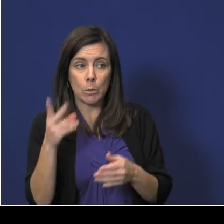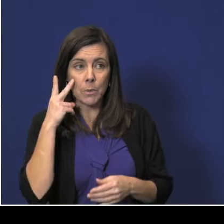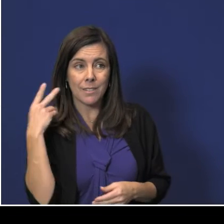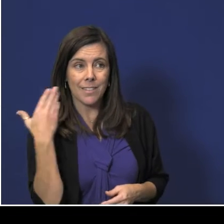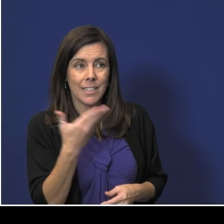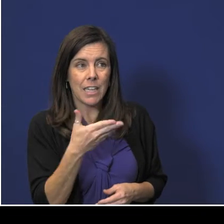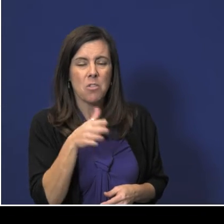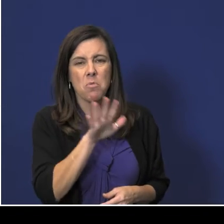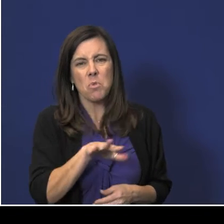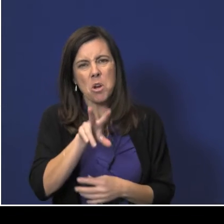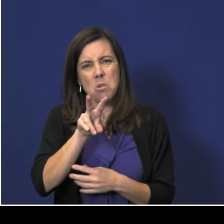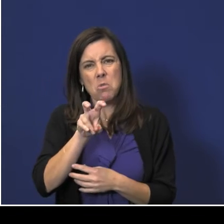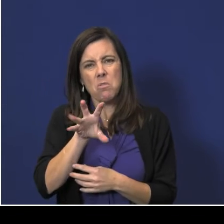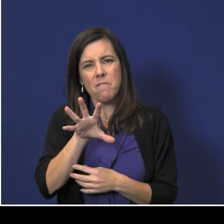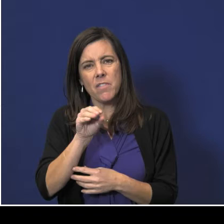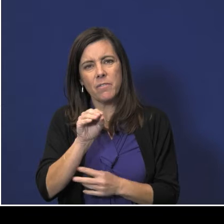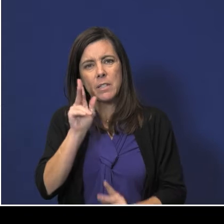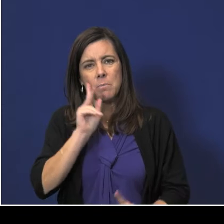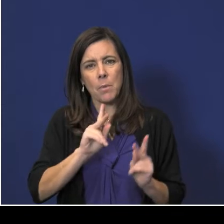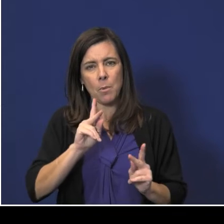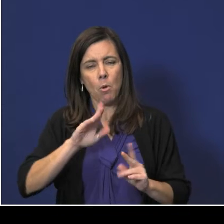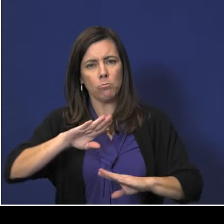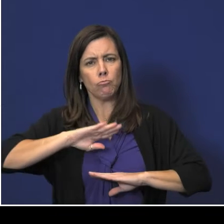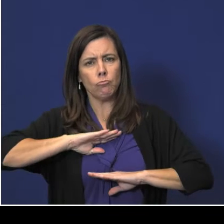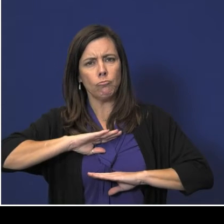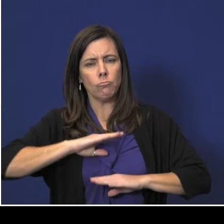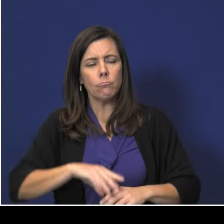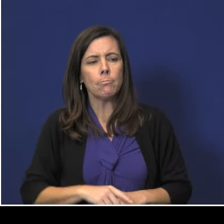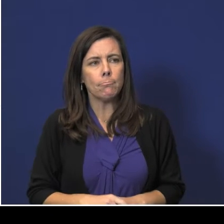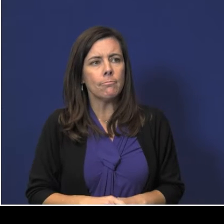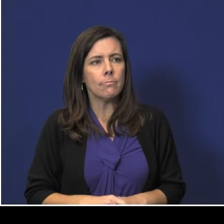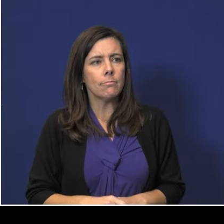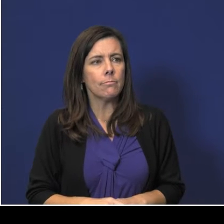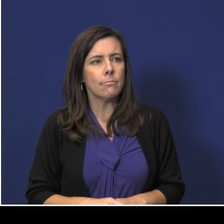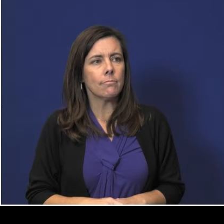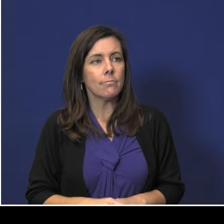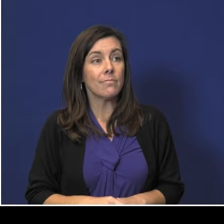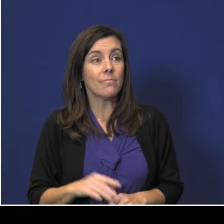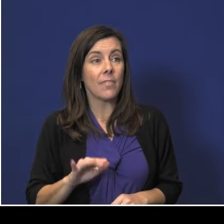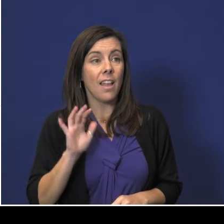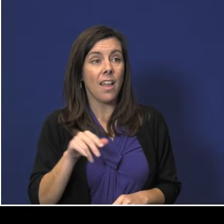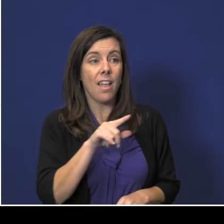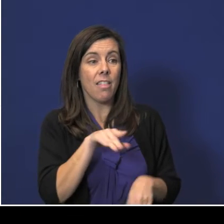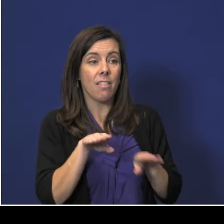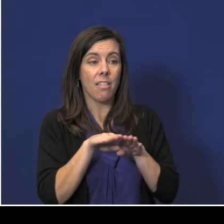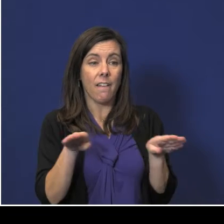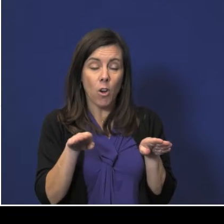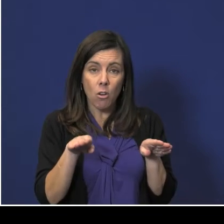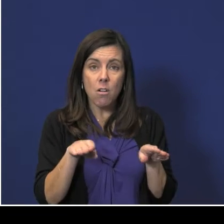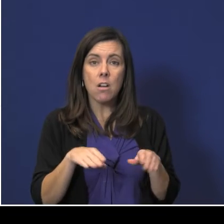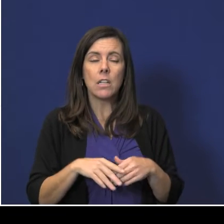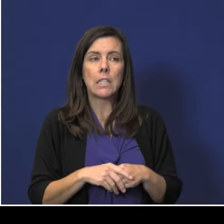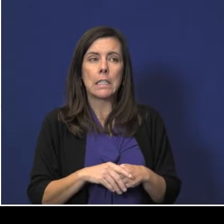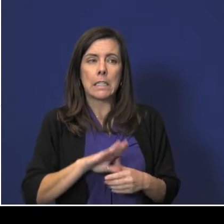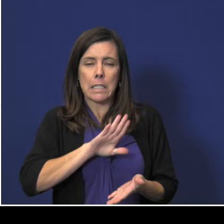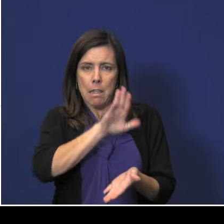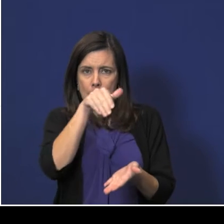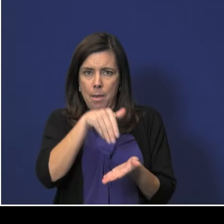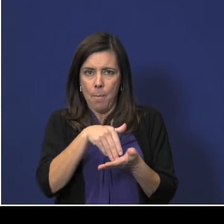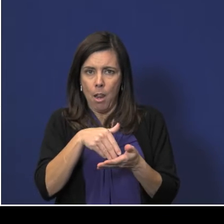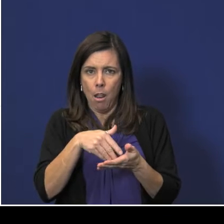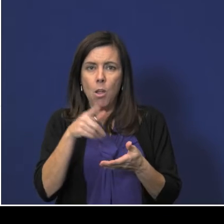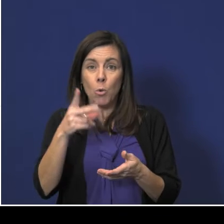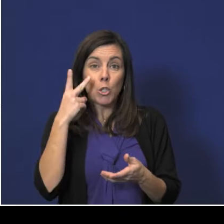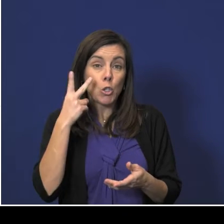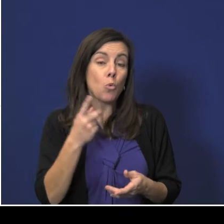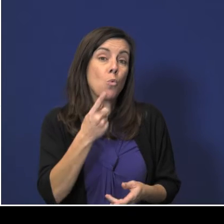around 250 for capacity. And then this level is actually taking it right at the center of where you saw the red arrow.